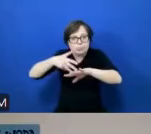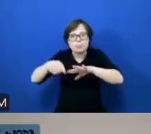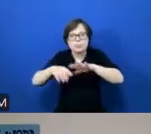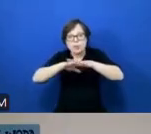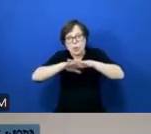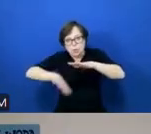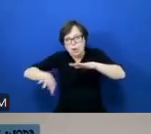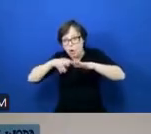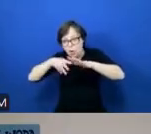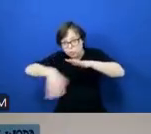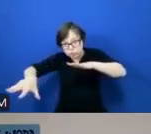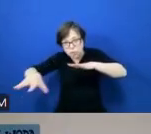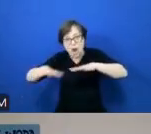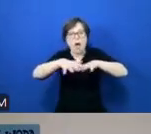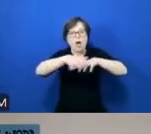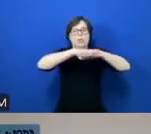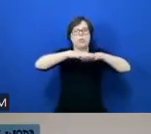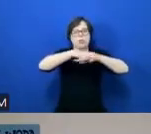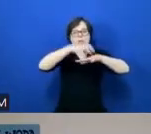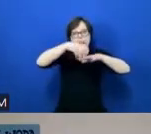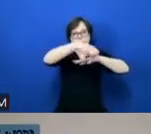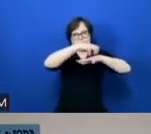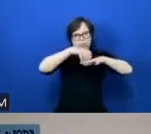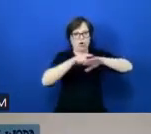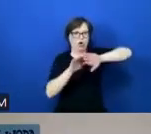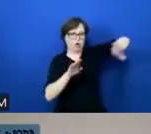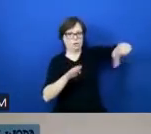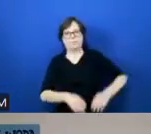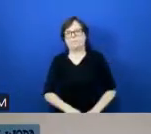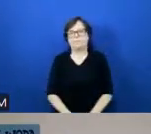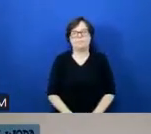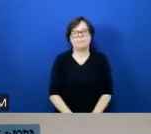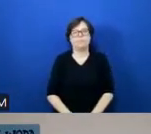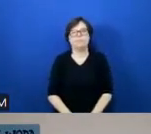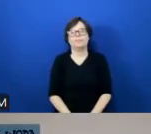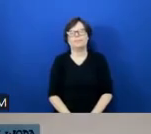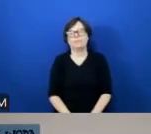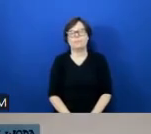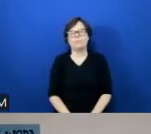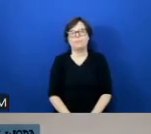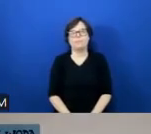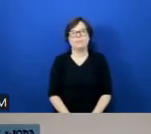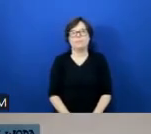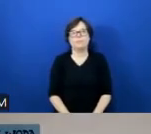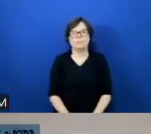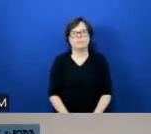pływającej. Each tank has a separator to divide the clean water and sedimentation.